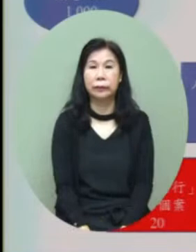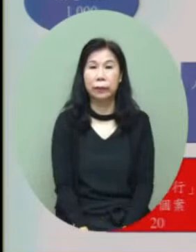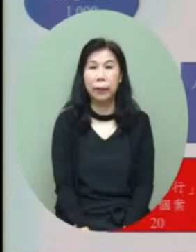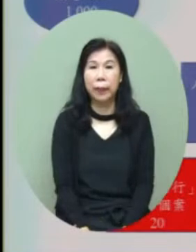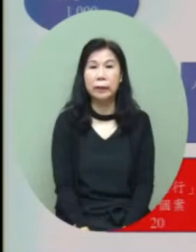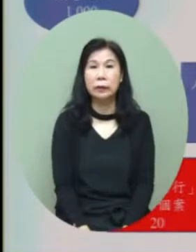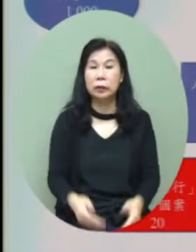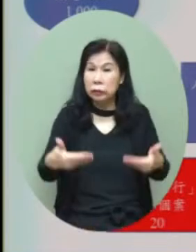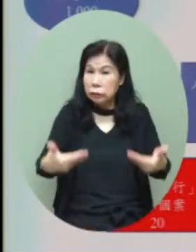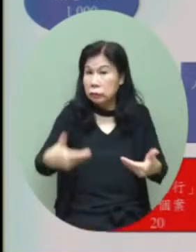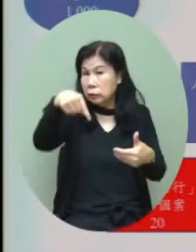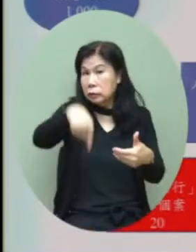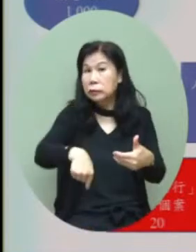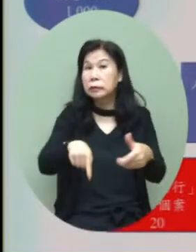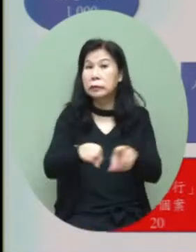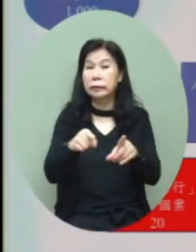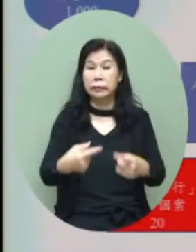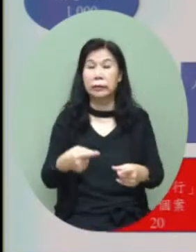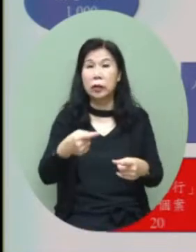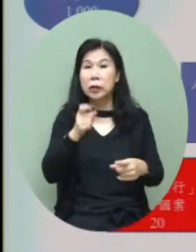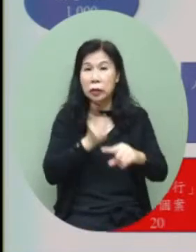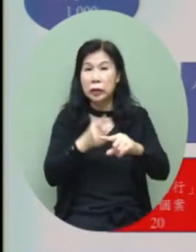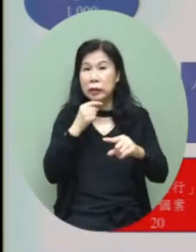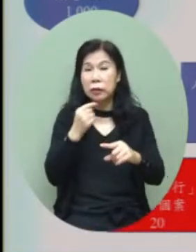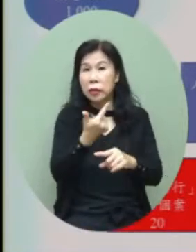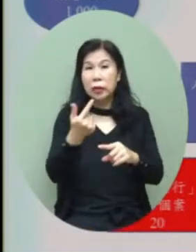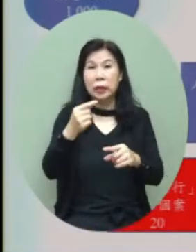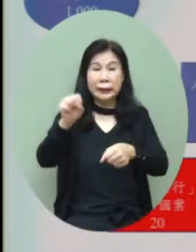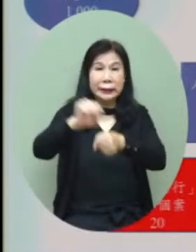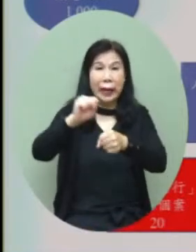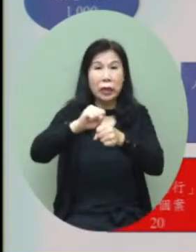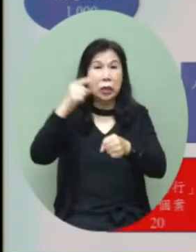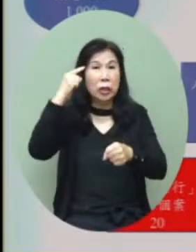risk to 1%.